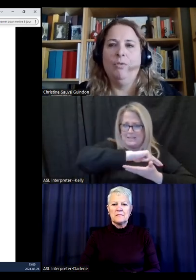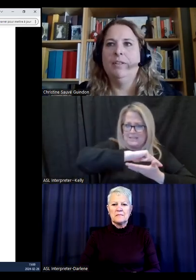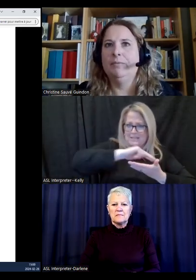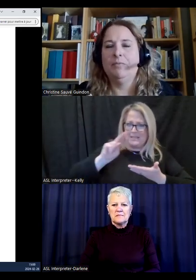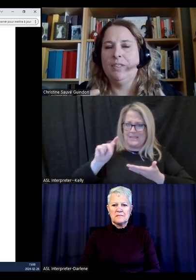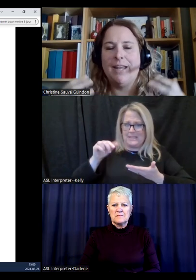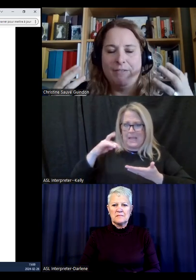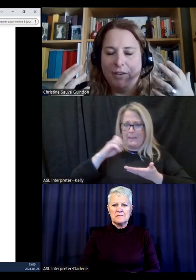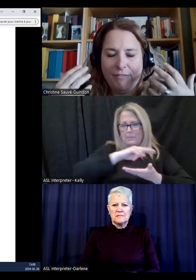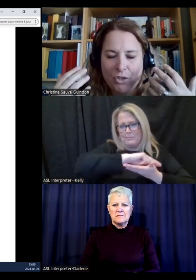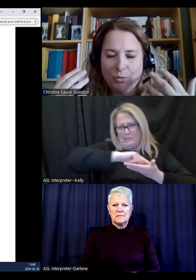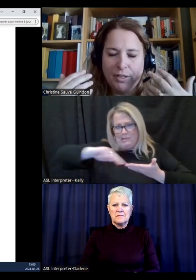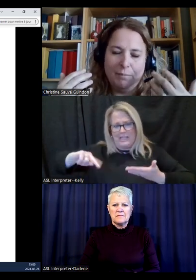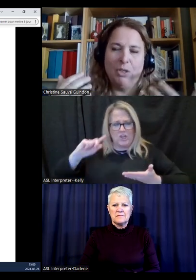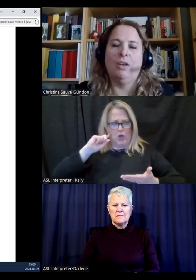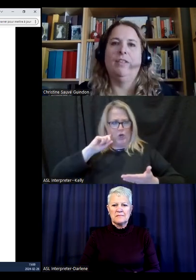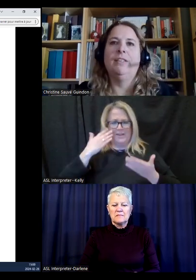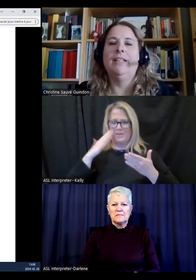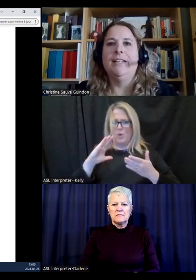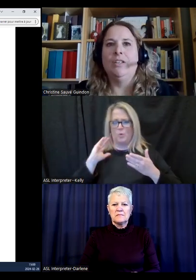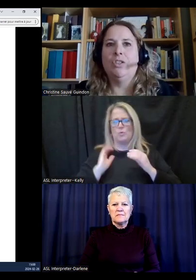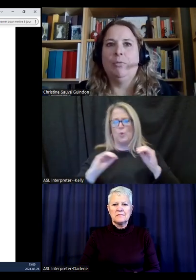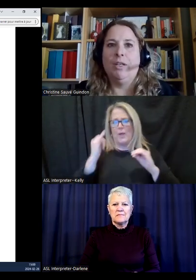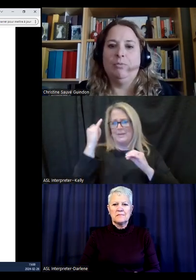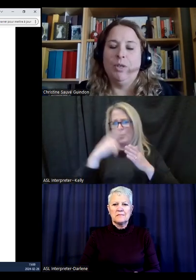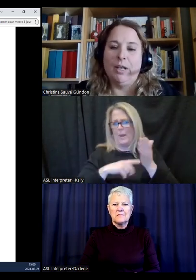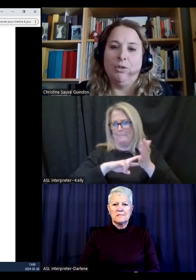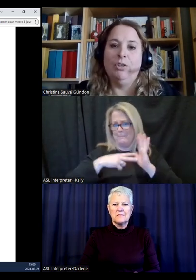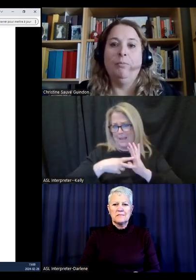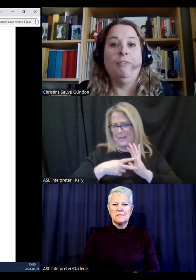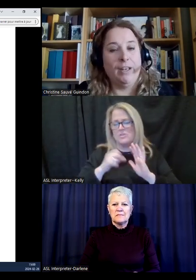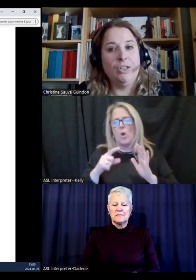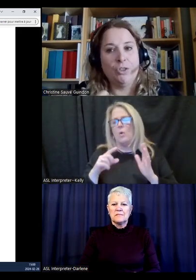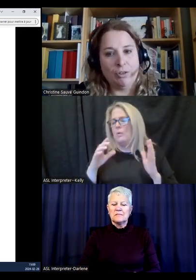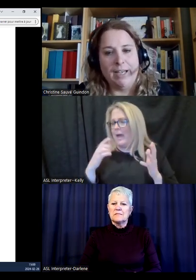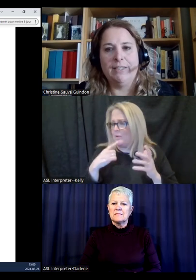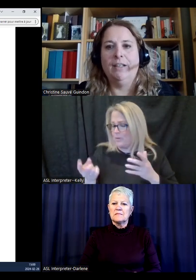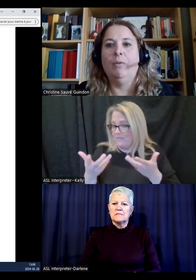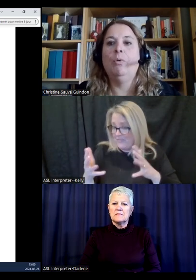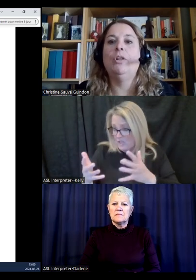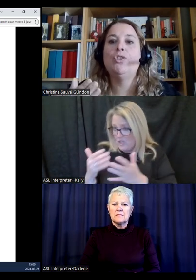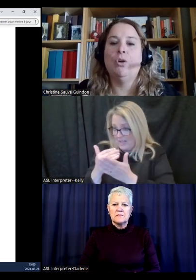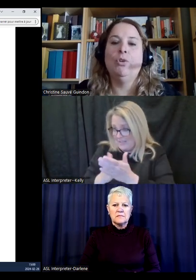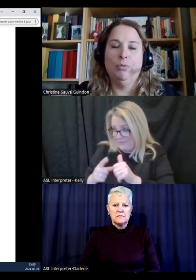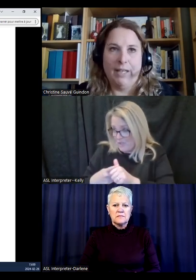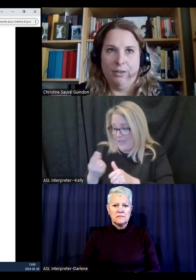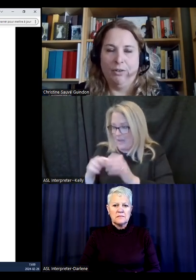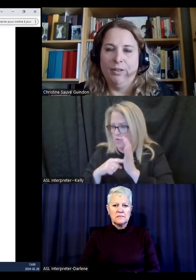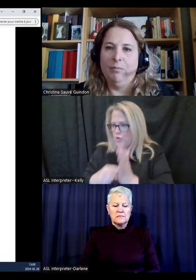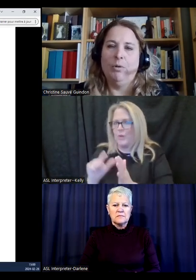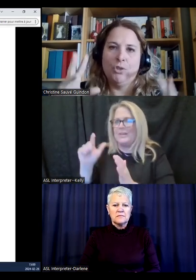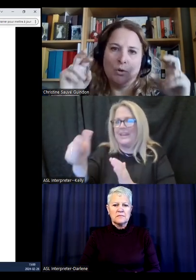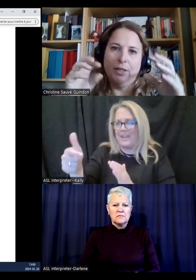didn't know, didn't have a visual image of it. So I told him, finish your lesson. We'll show you